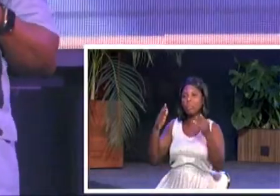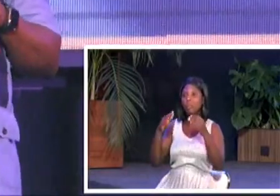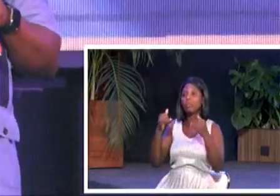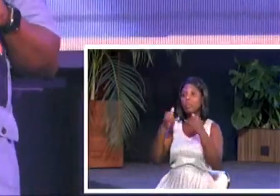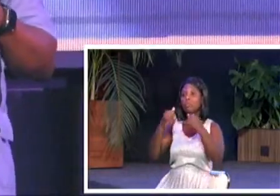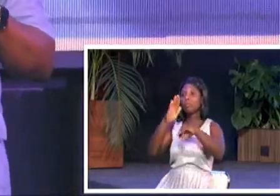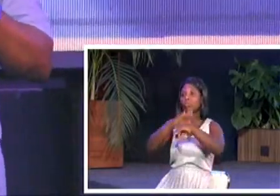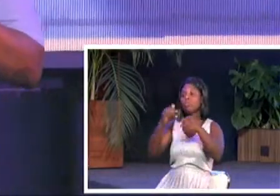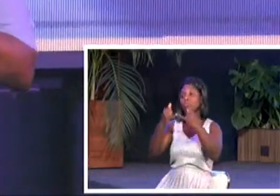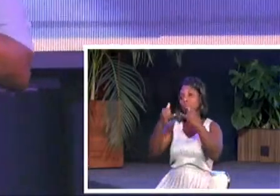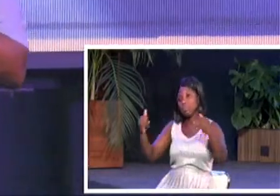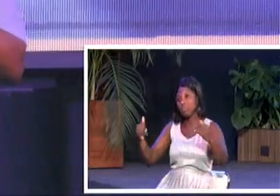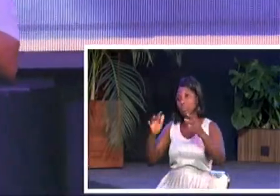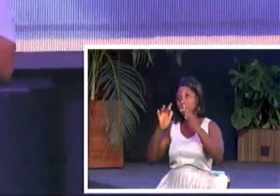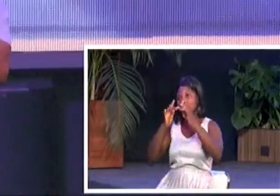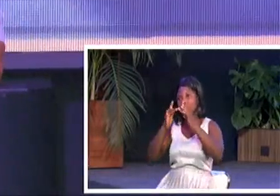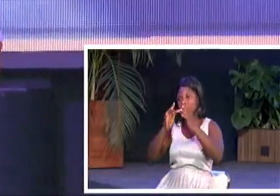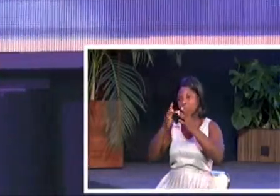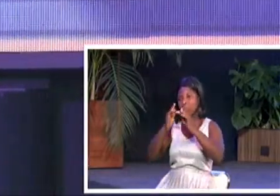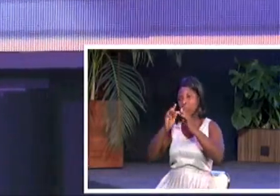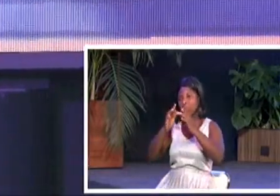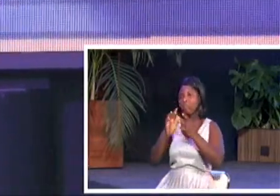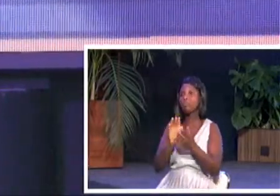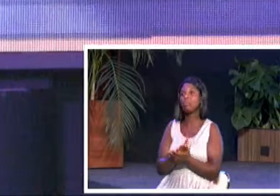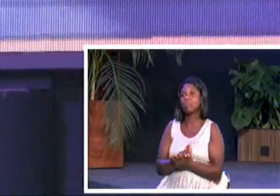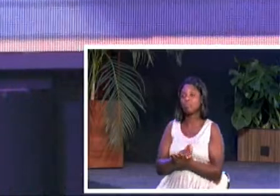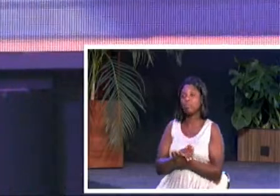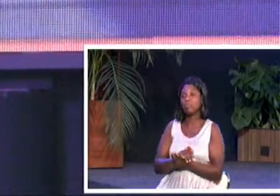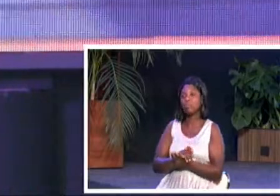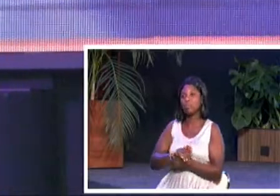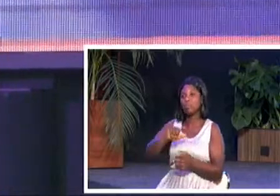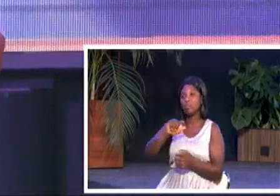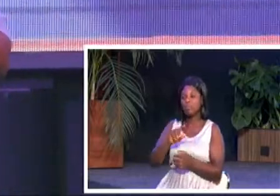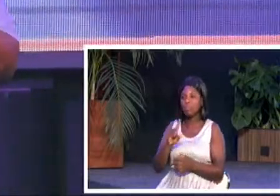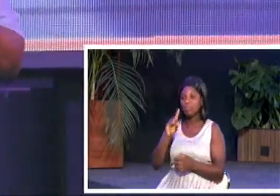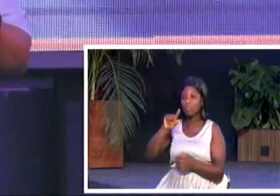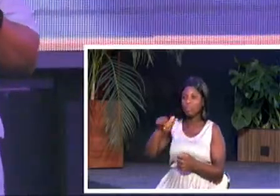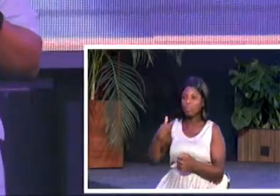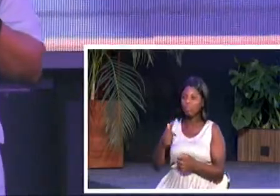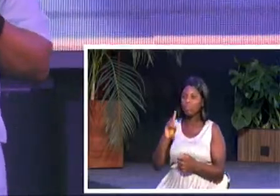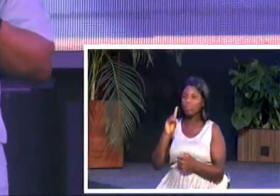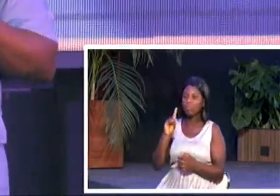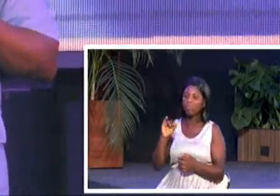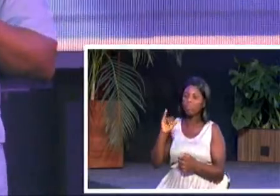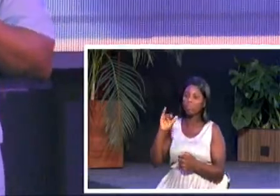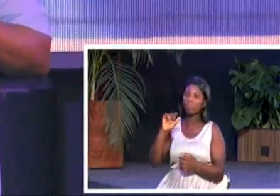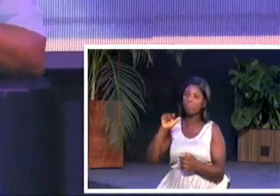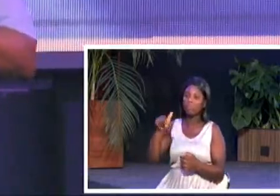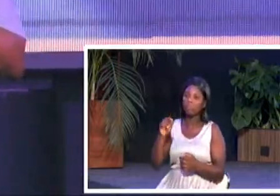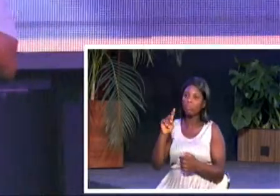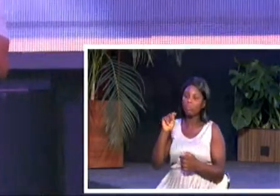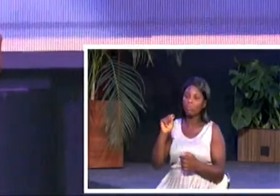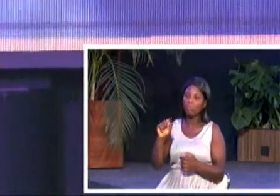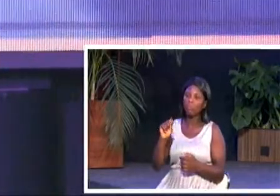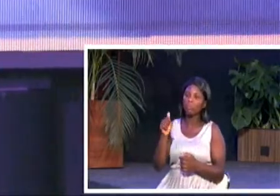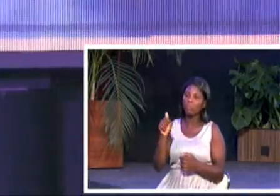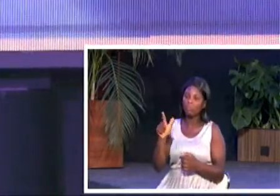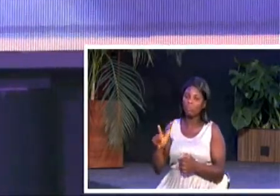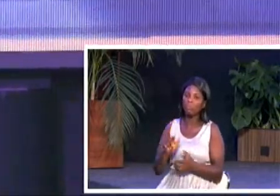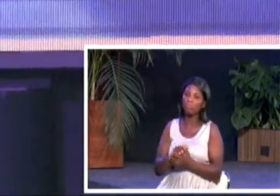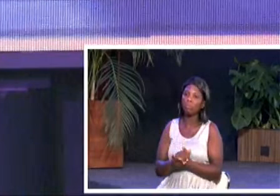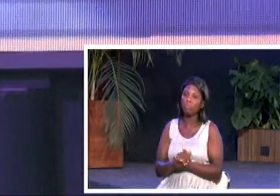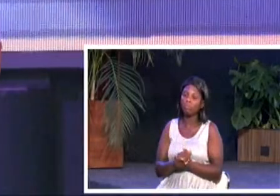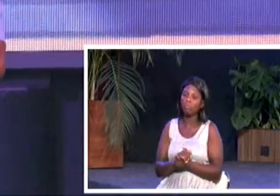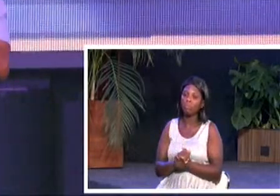website, we are people who spend time and money on various digital platforms,